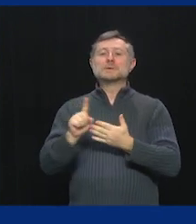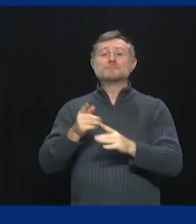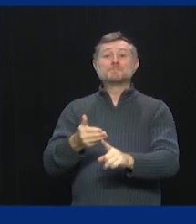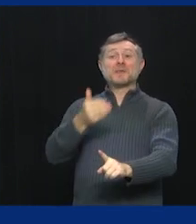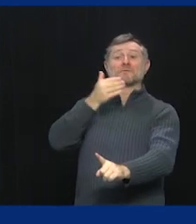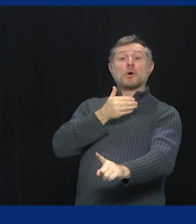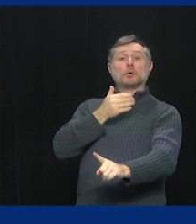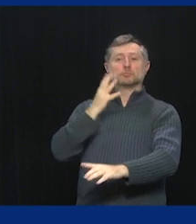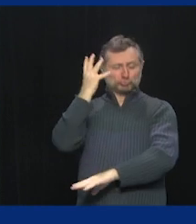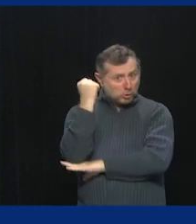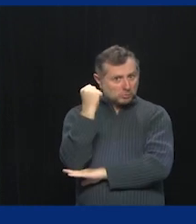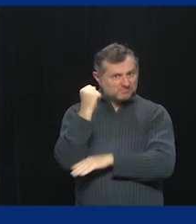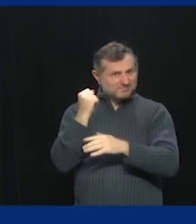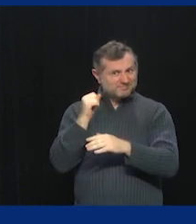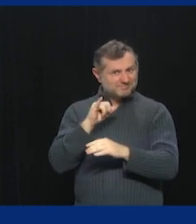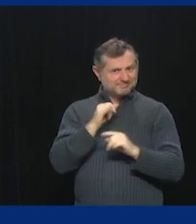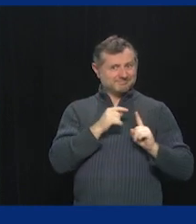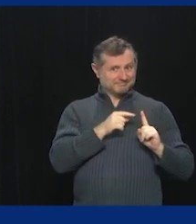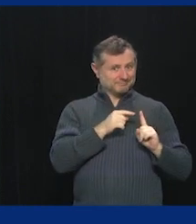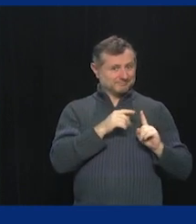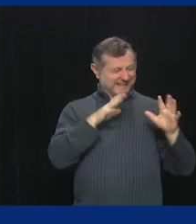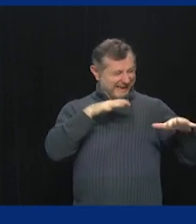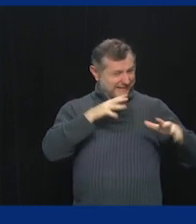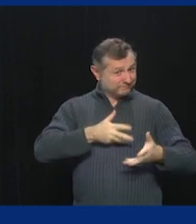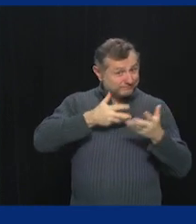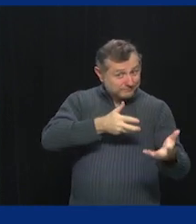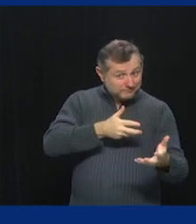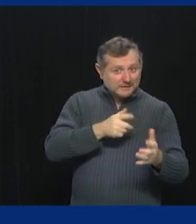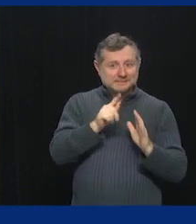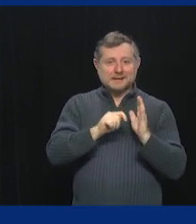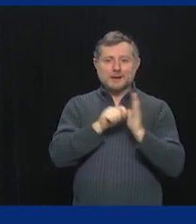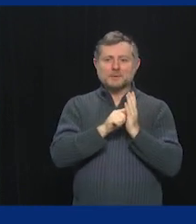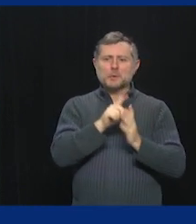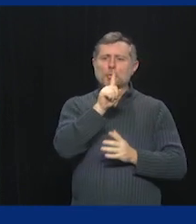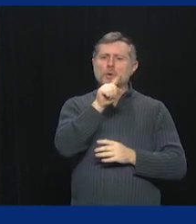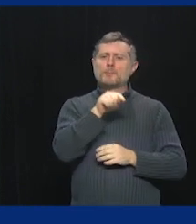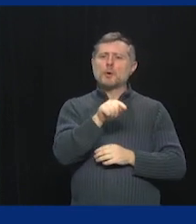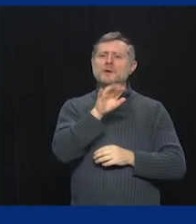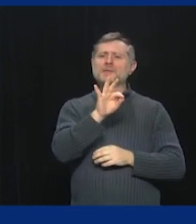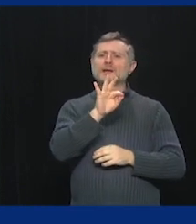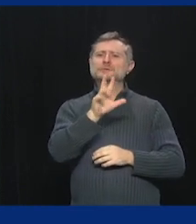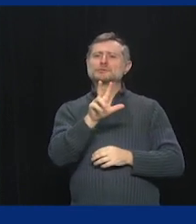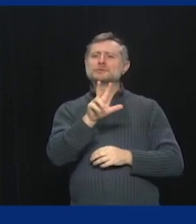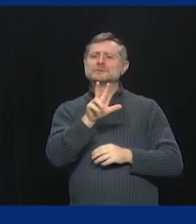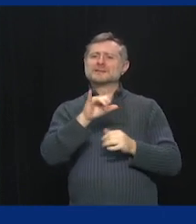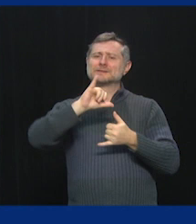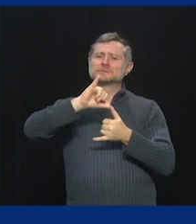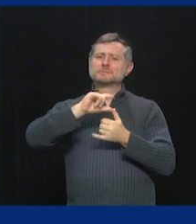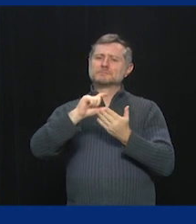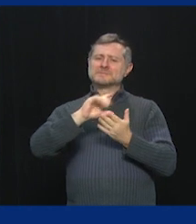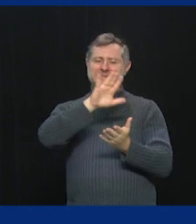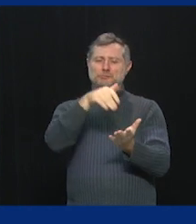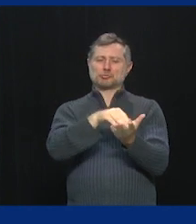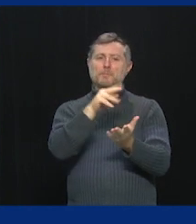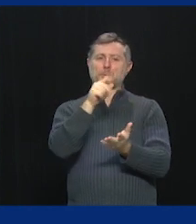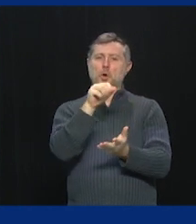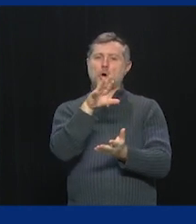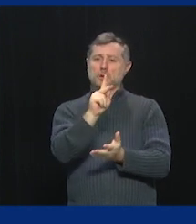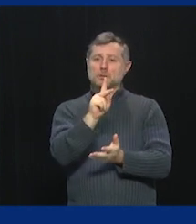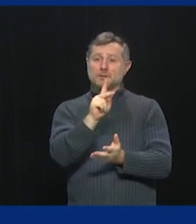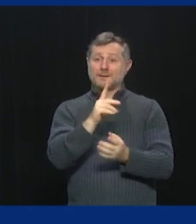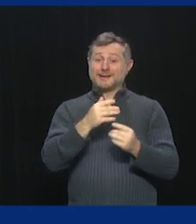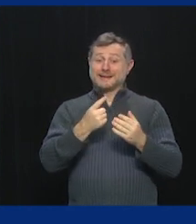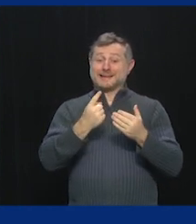before, we had accumulated 1.93 inches of rain in Central Park. We shattered that record with